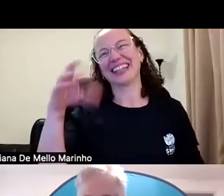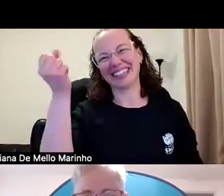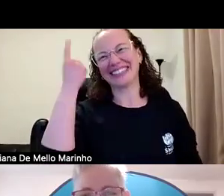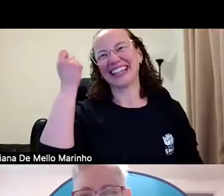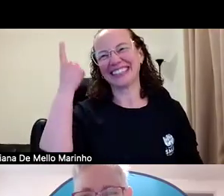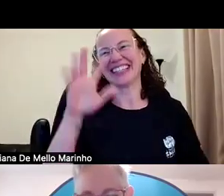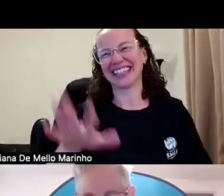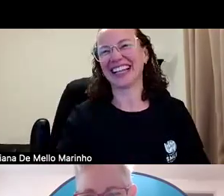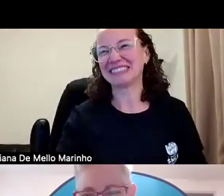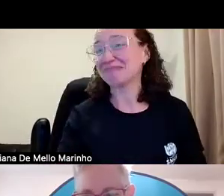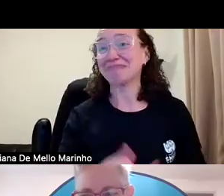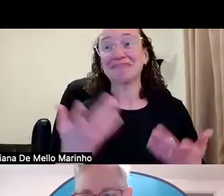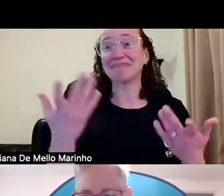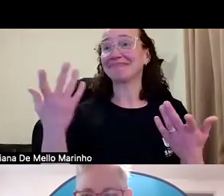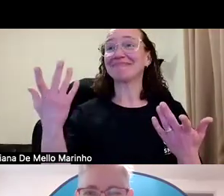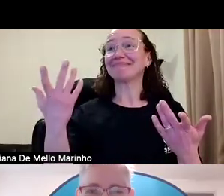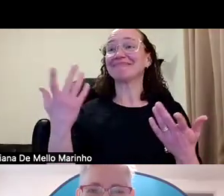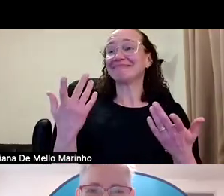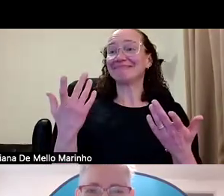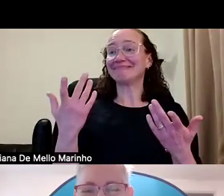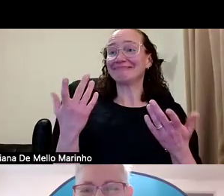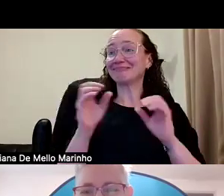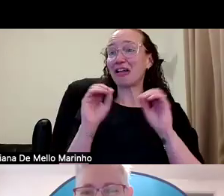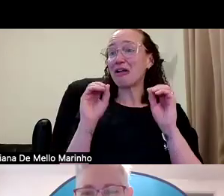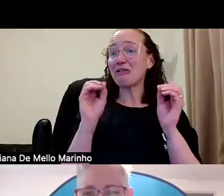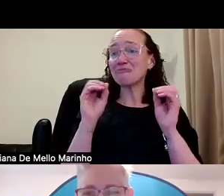Mm-hmm. Okay. Okay, you get it. Yep, yep.